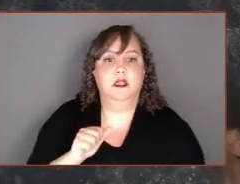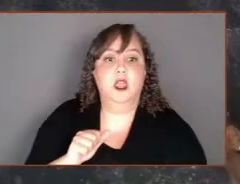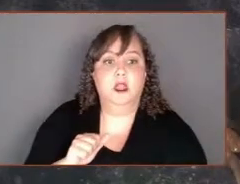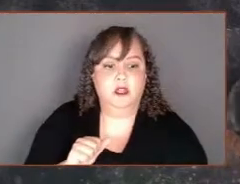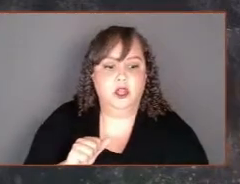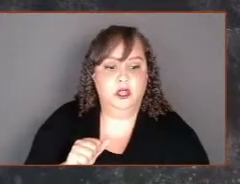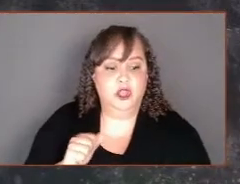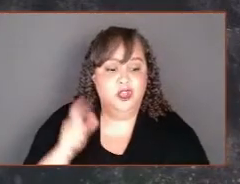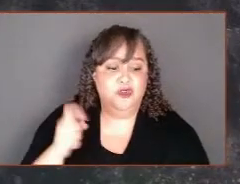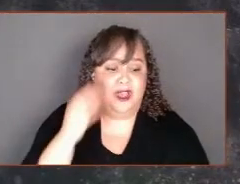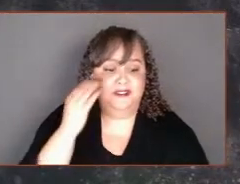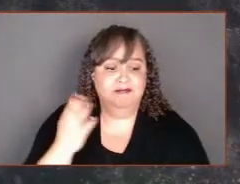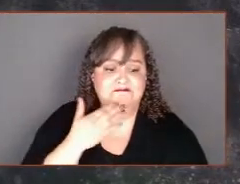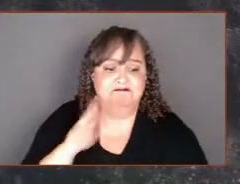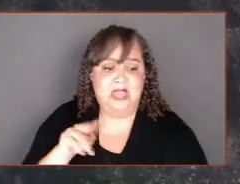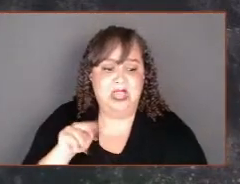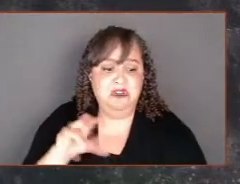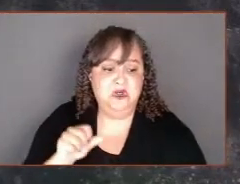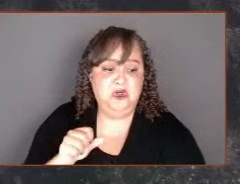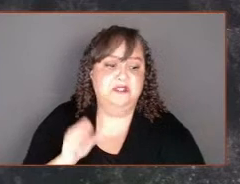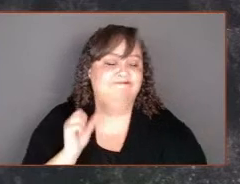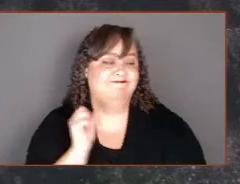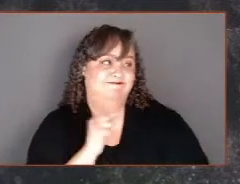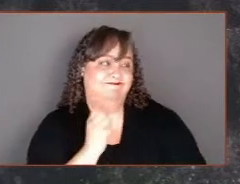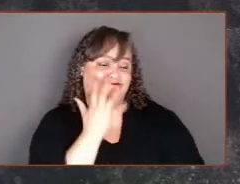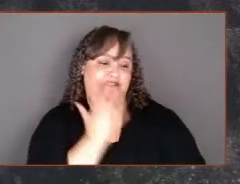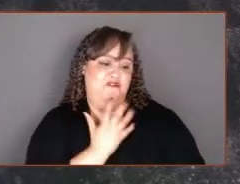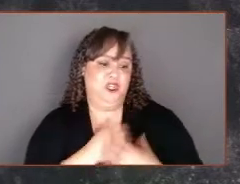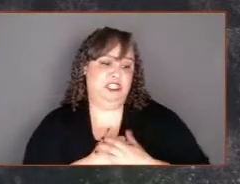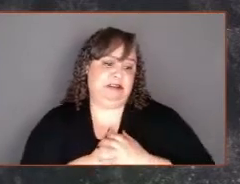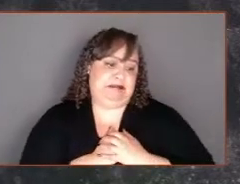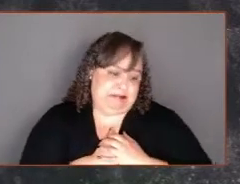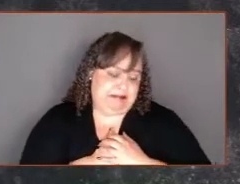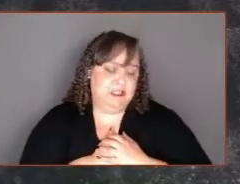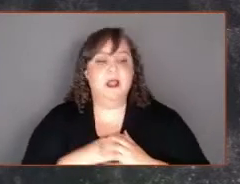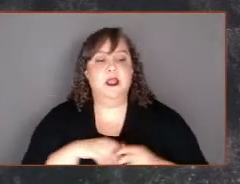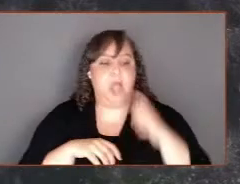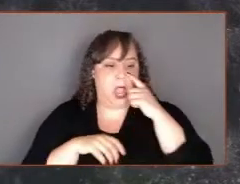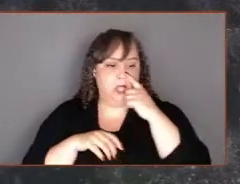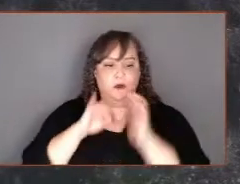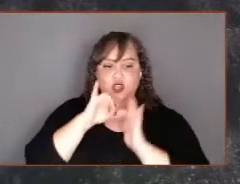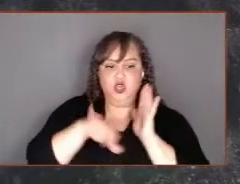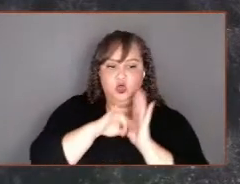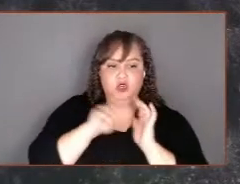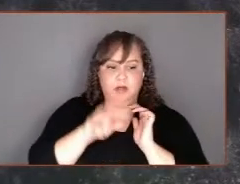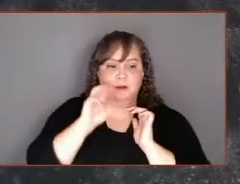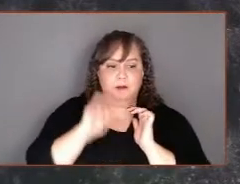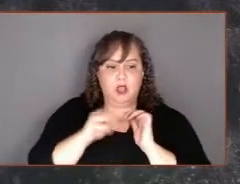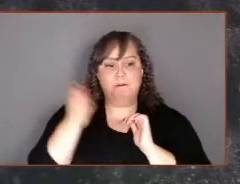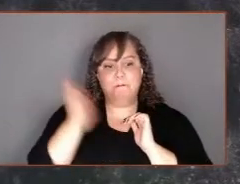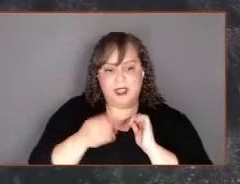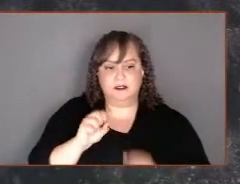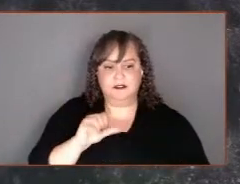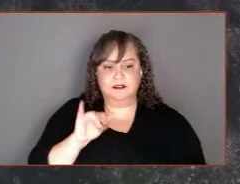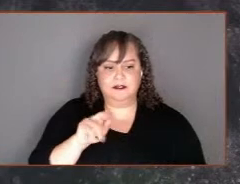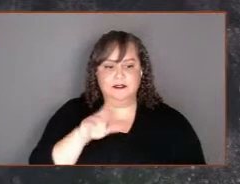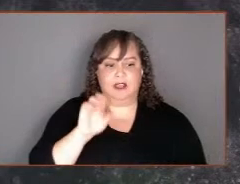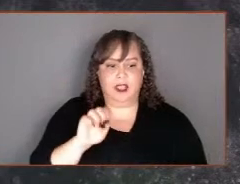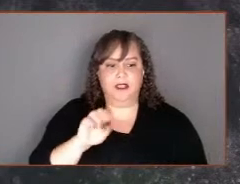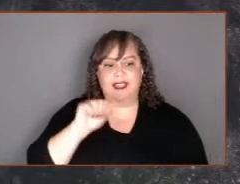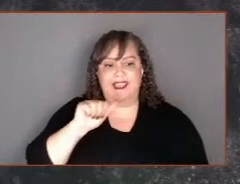we're out of time. But I tell you what, we have seen some really amazing prototypes today. I've seen designs I've never seen here before covering this competition.